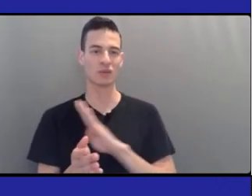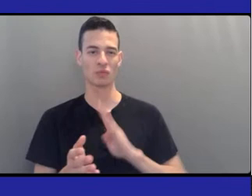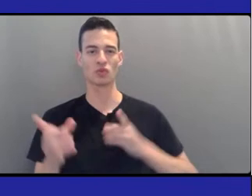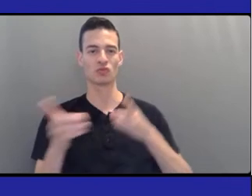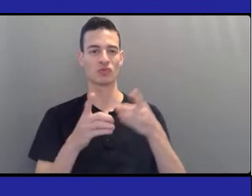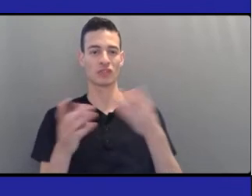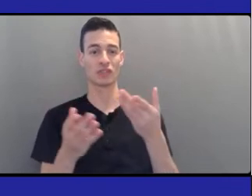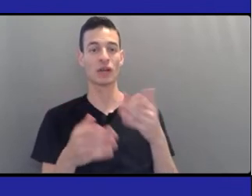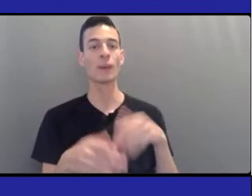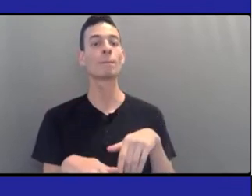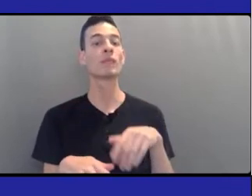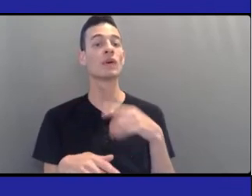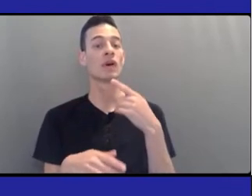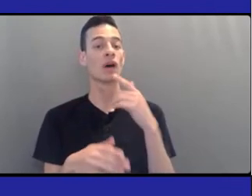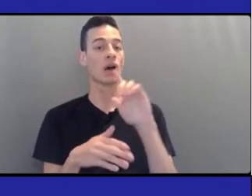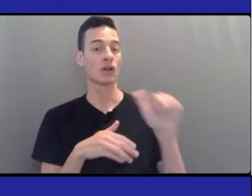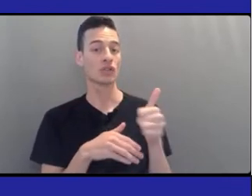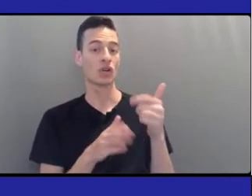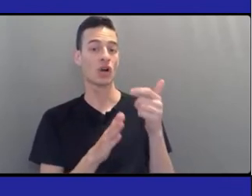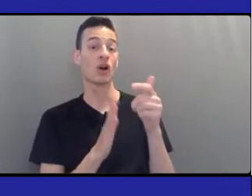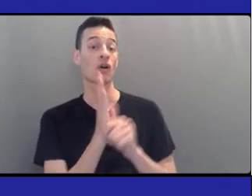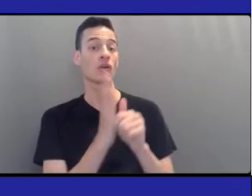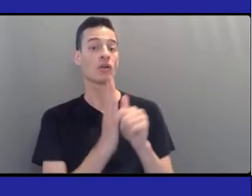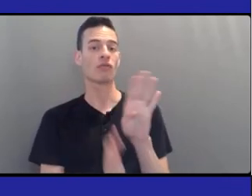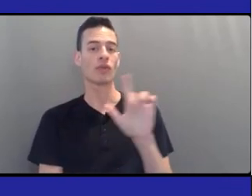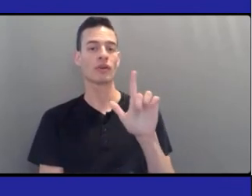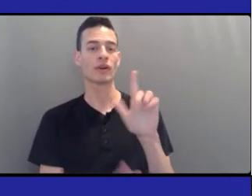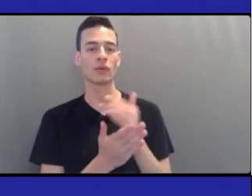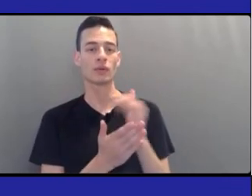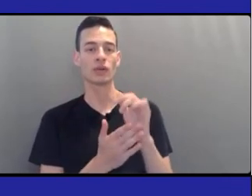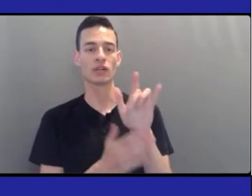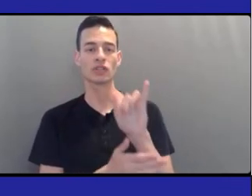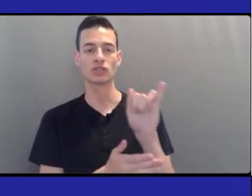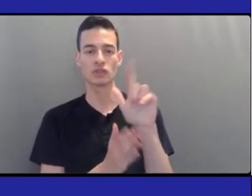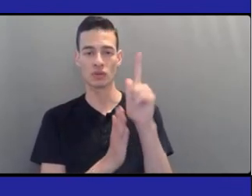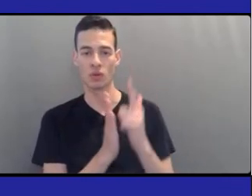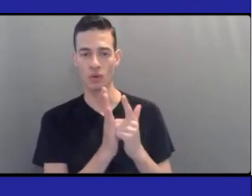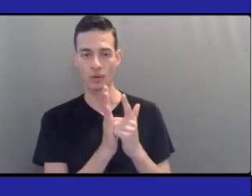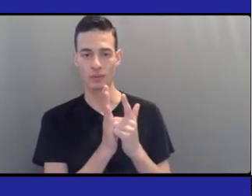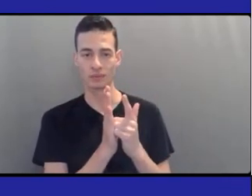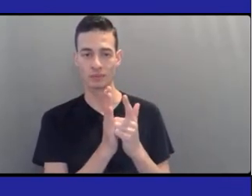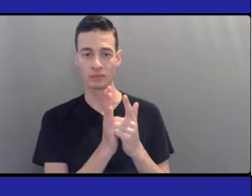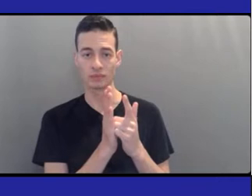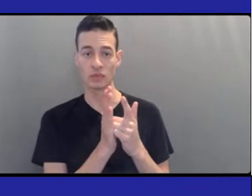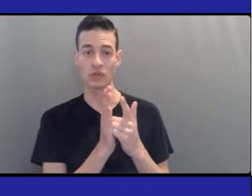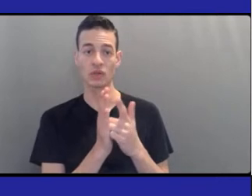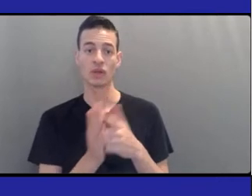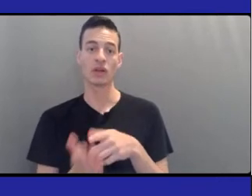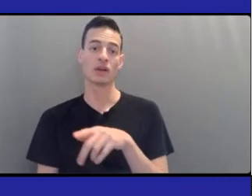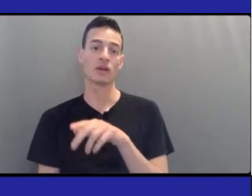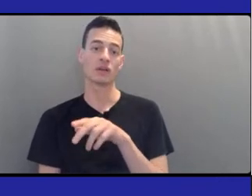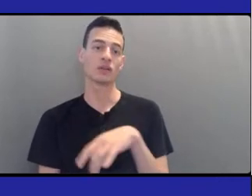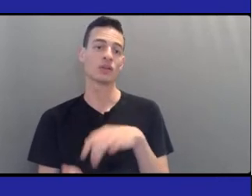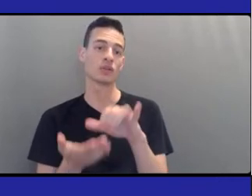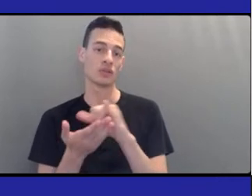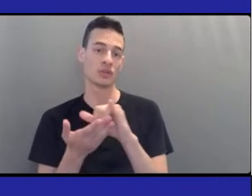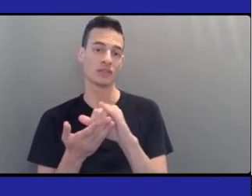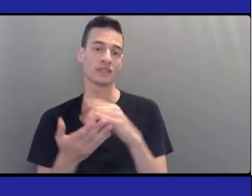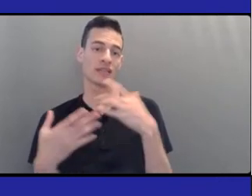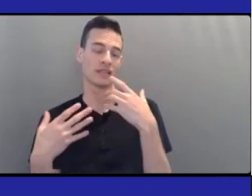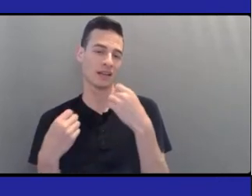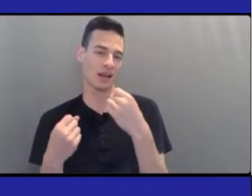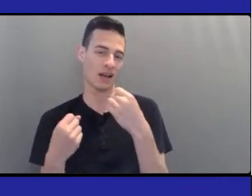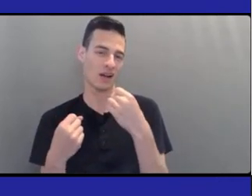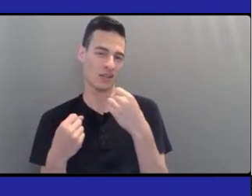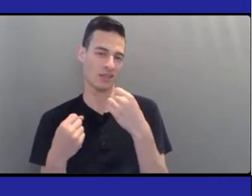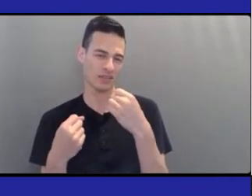New York Insurance Law, as authorized by the Board of Directors of the New York City Health and Hospital Corporation at its meeting